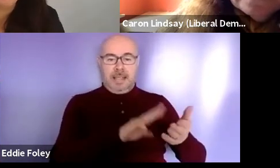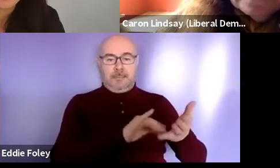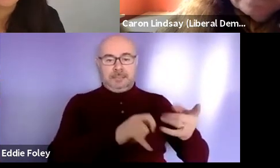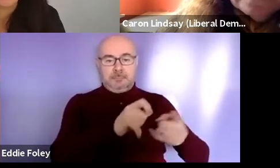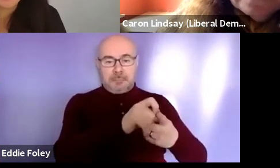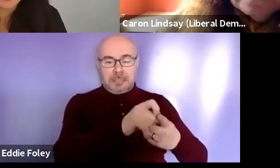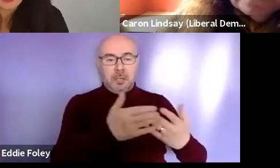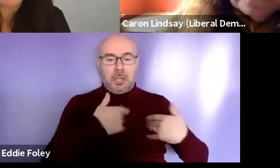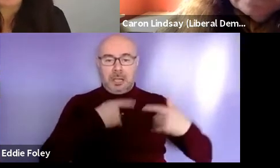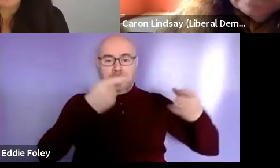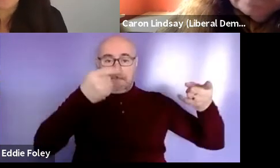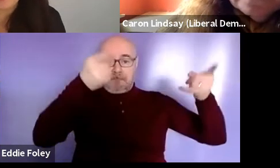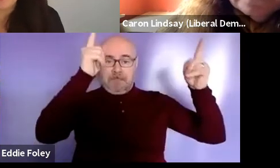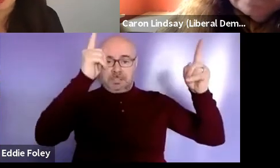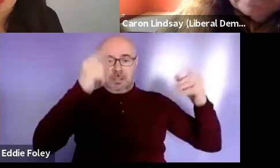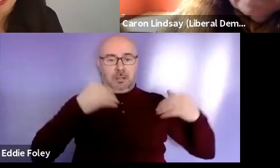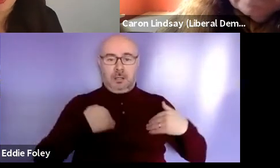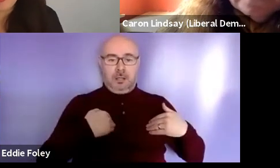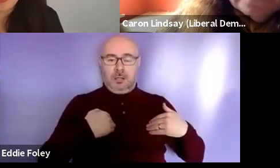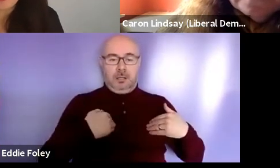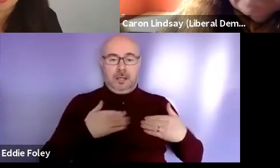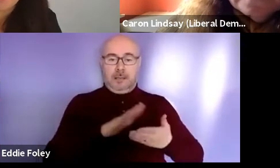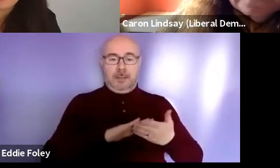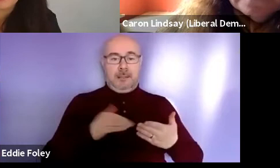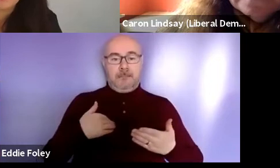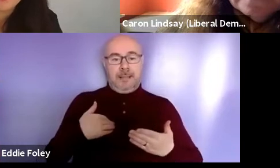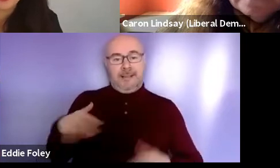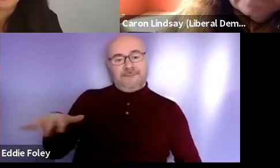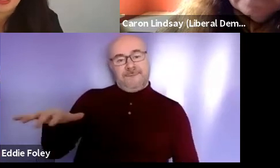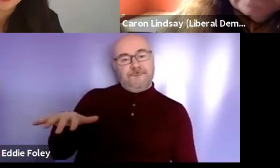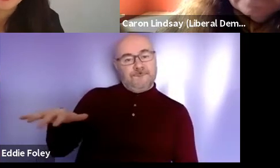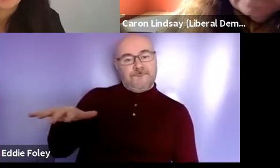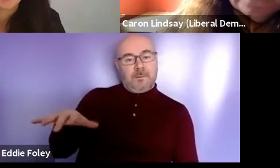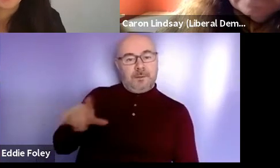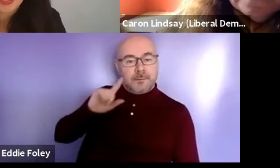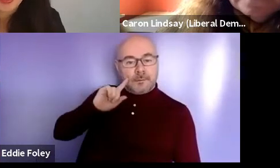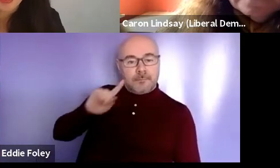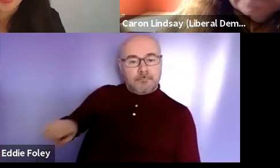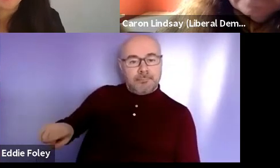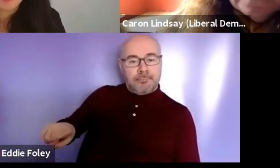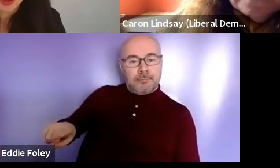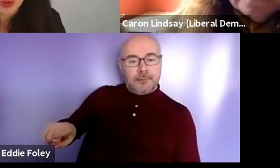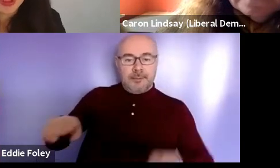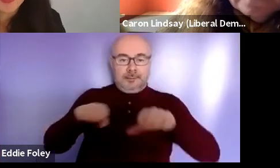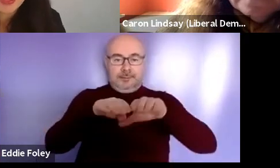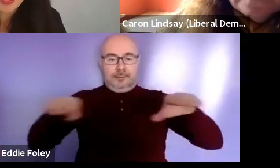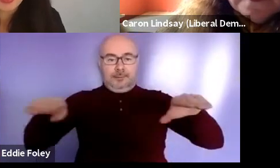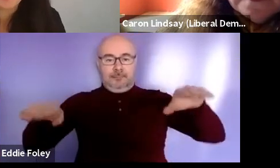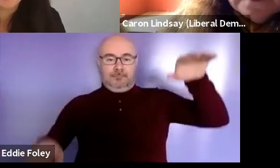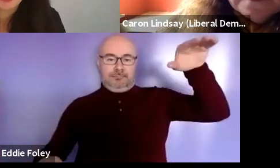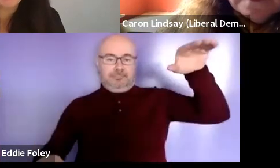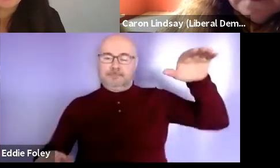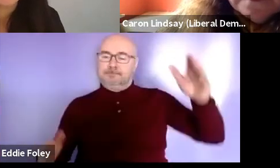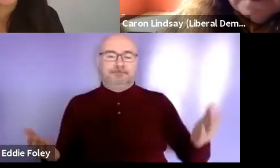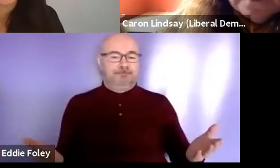having a family. So I think we've got big questions. I think it's uncomfortable for political parties, but we are part of the problem.